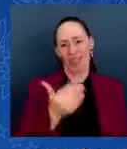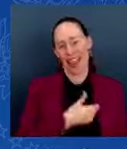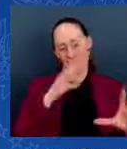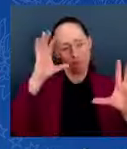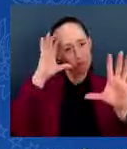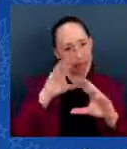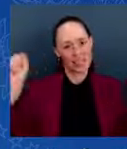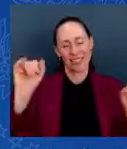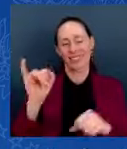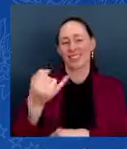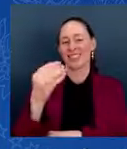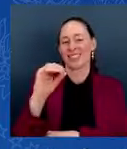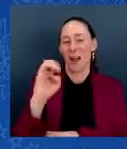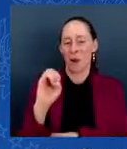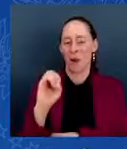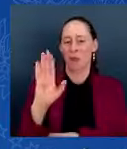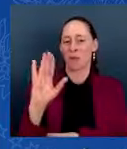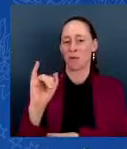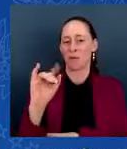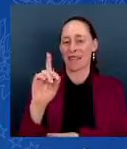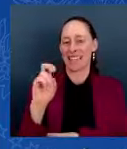We take care of their